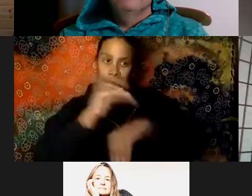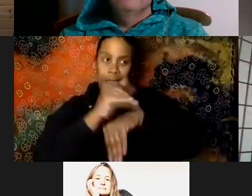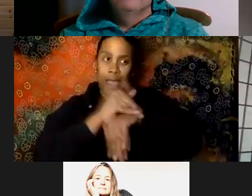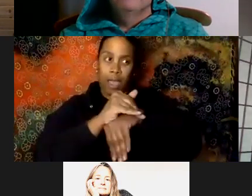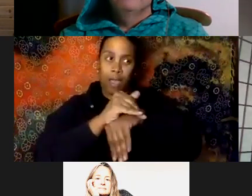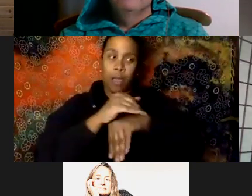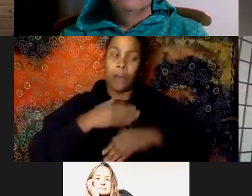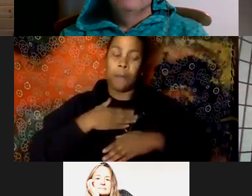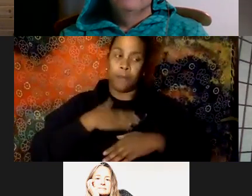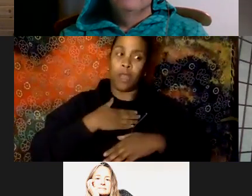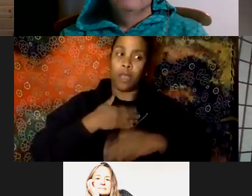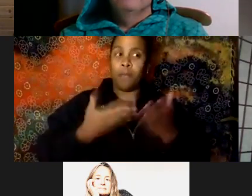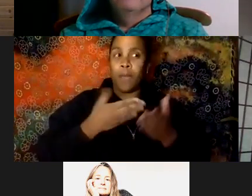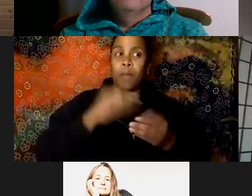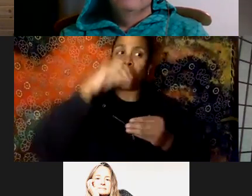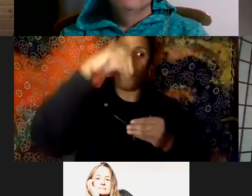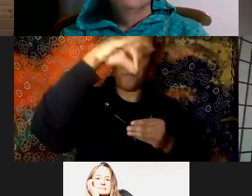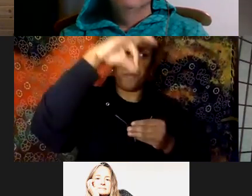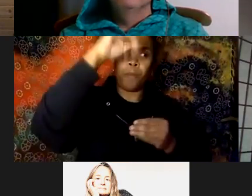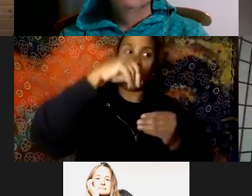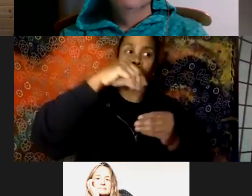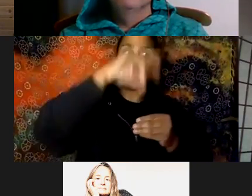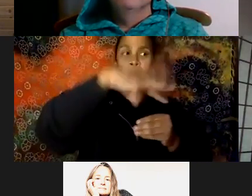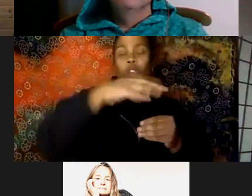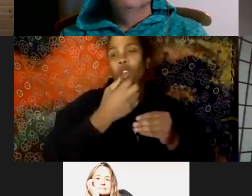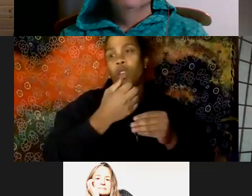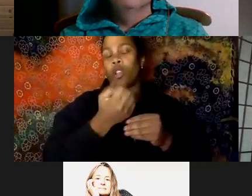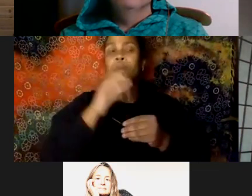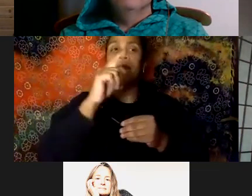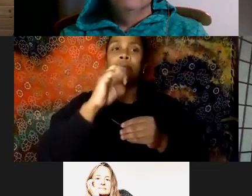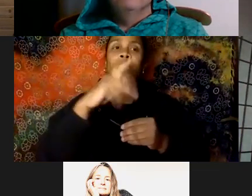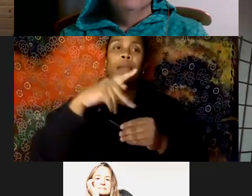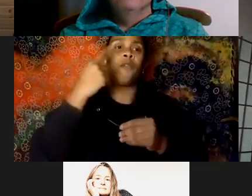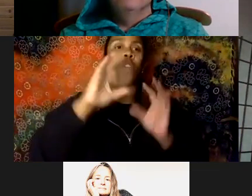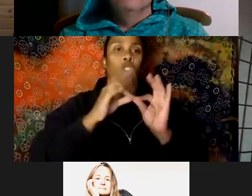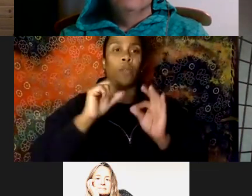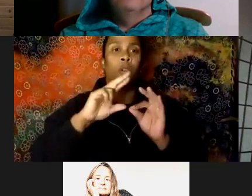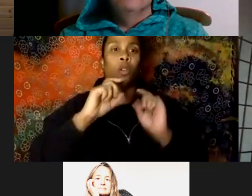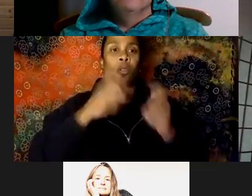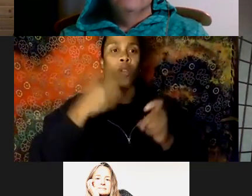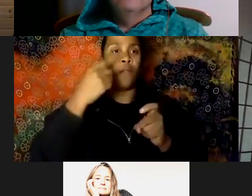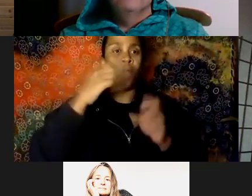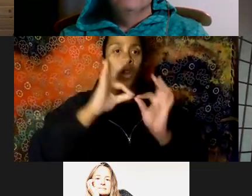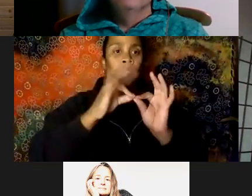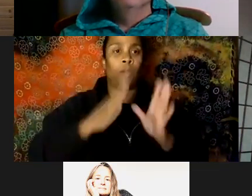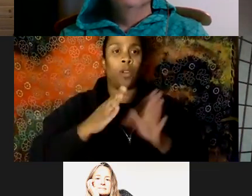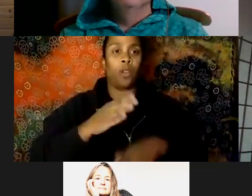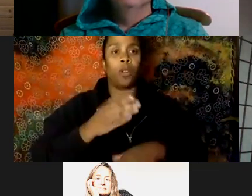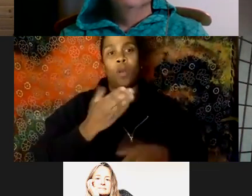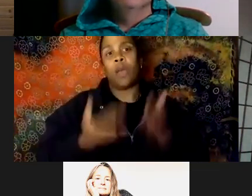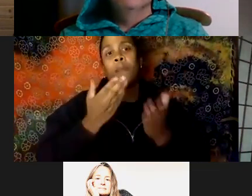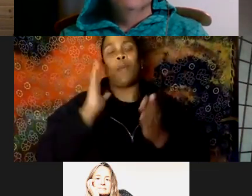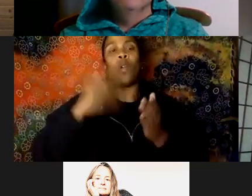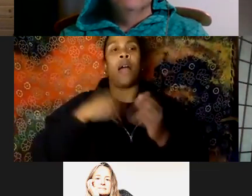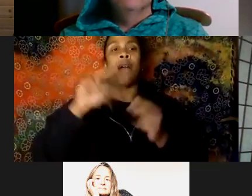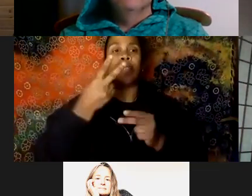that would be great. And if you simply want to give us a tip or donation for the interpreters. So we possibly were going to have a second here as well. It's just Sharon tonight.